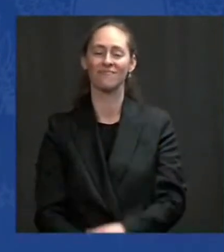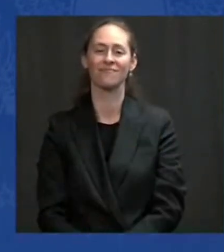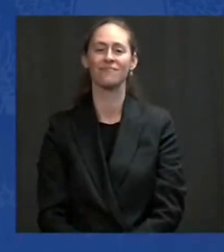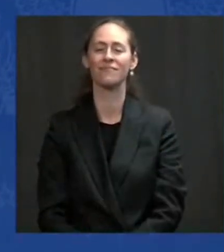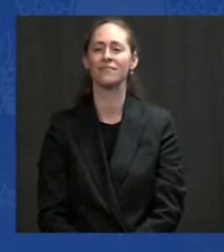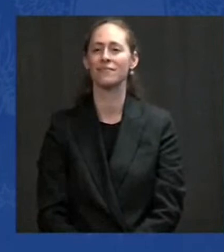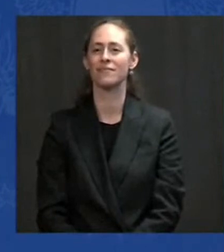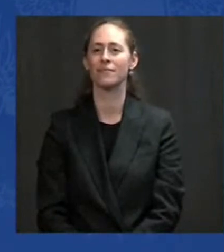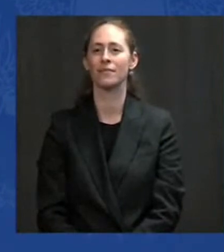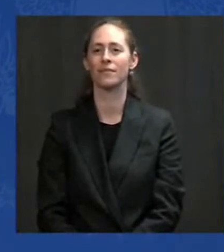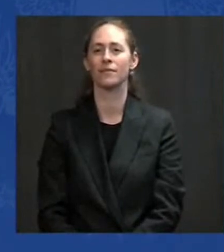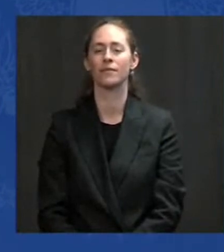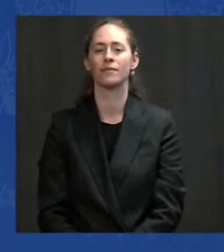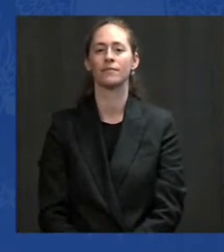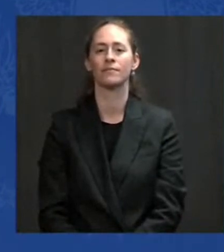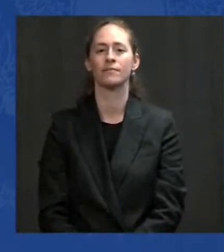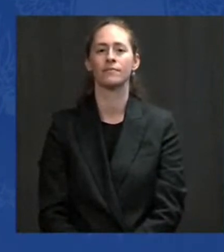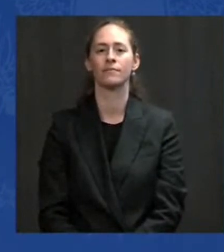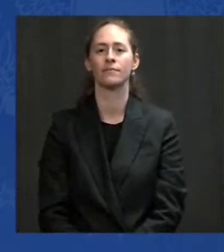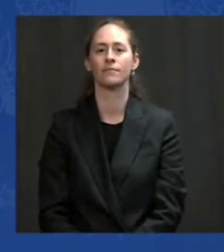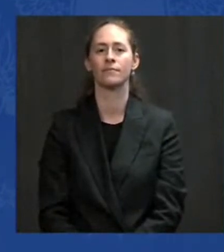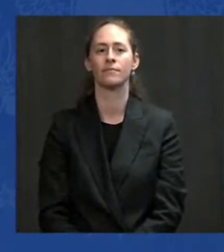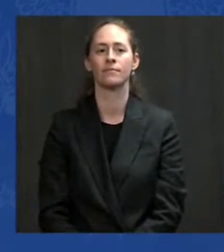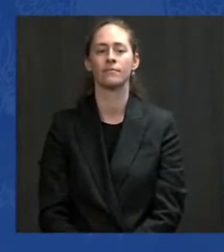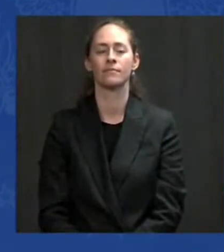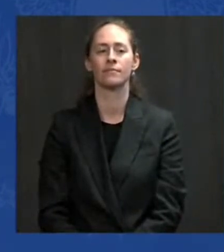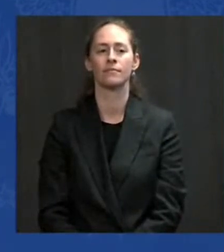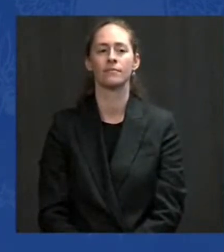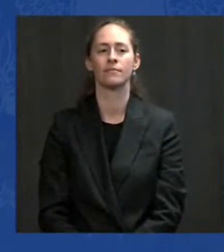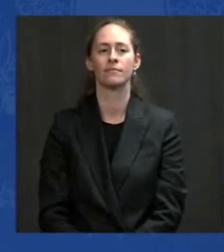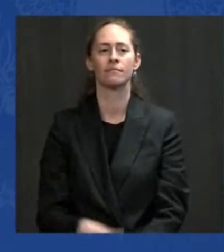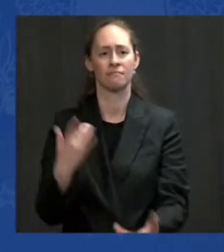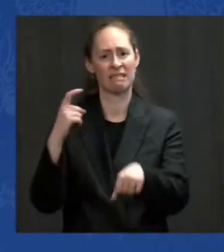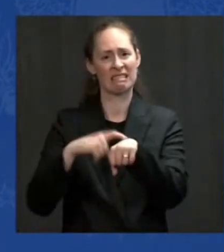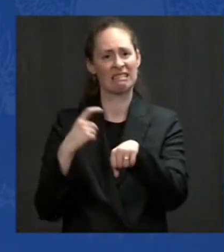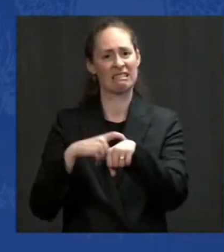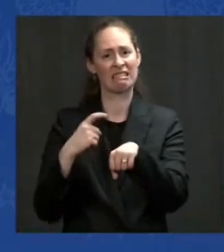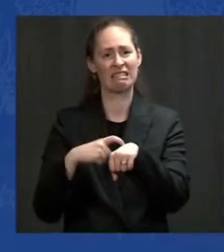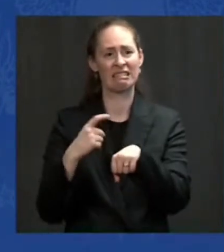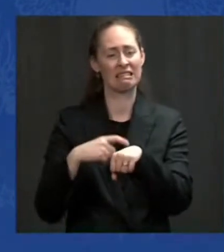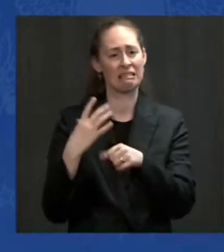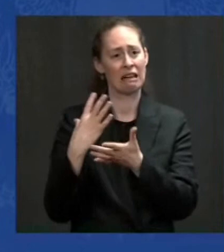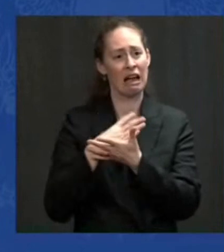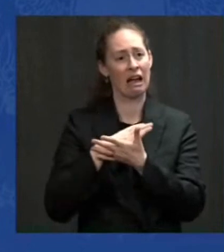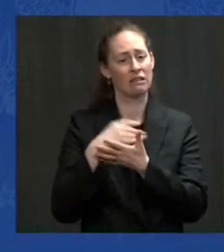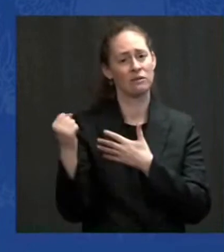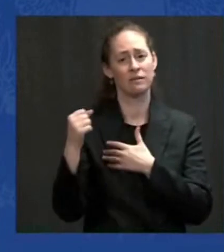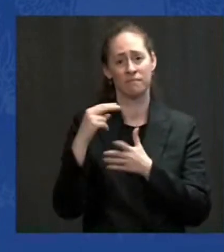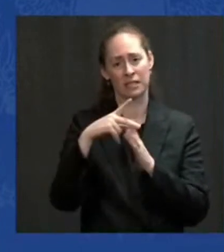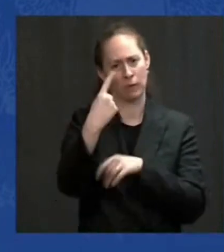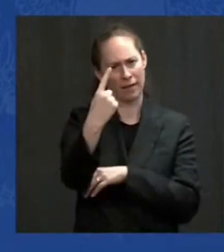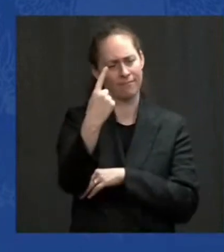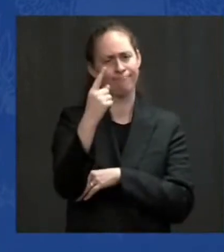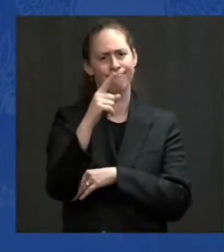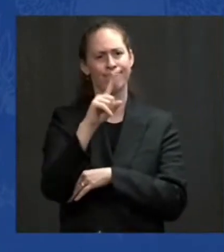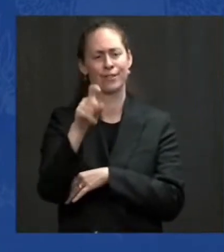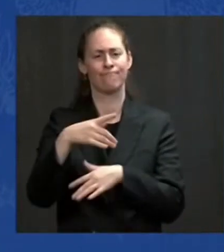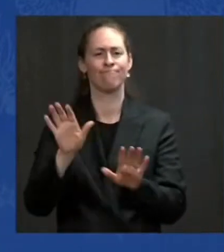Thanks, Jeff. And we are very limited on questions and timing today, so please keep it to one question. First, let's go to Yamiche at